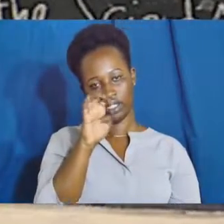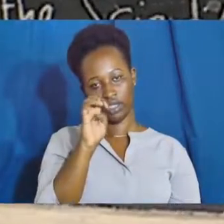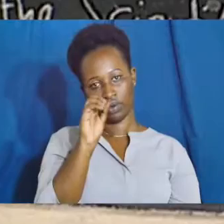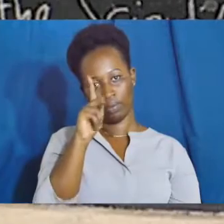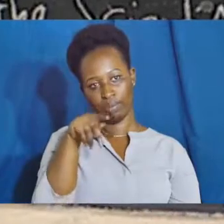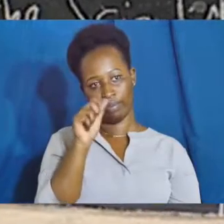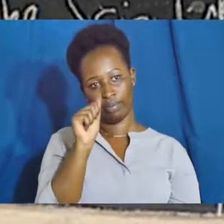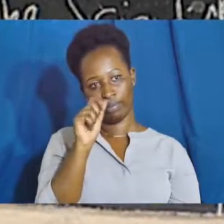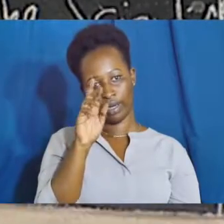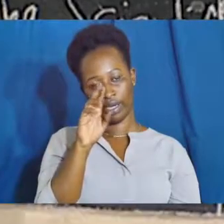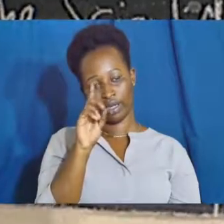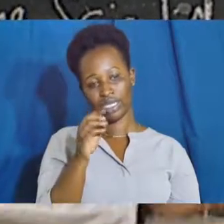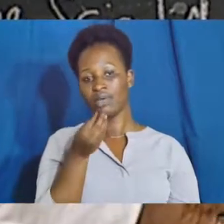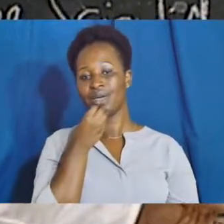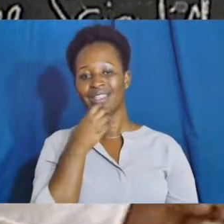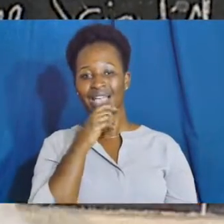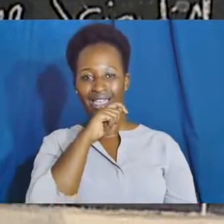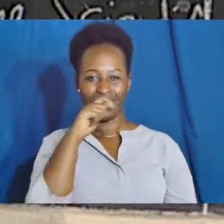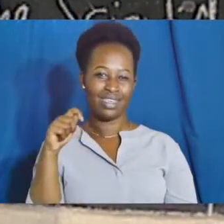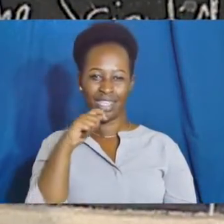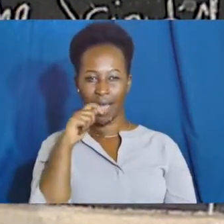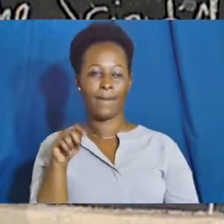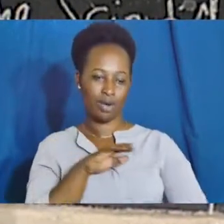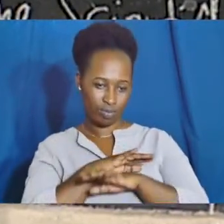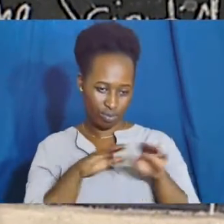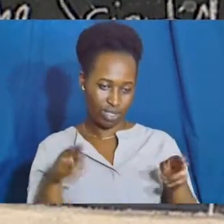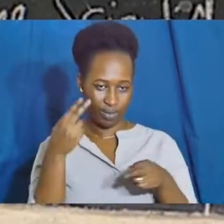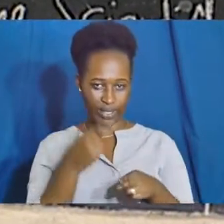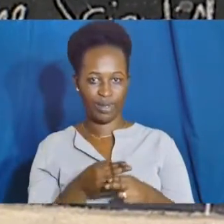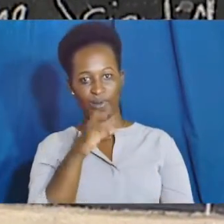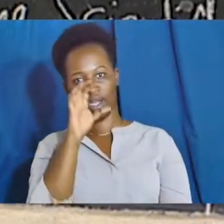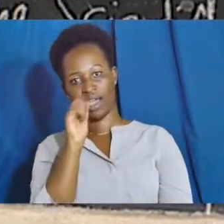eat meat only. They are carnivores.